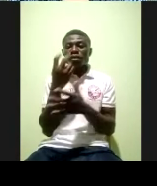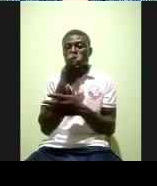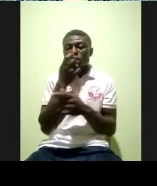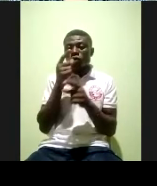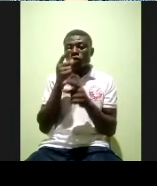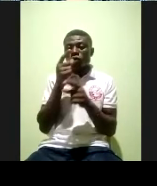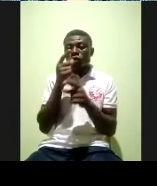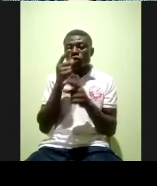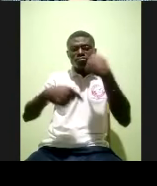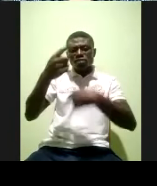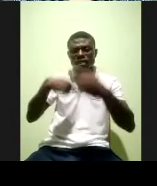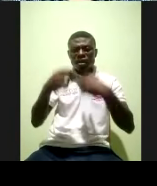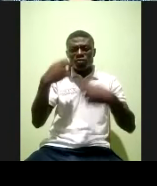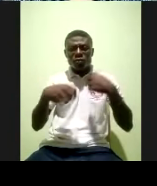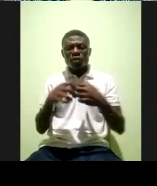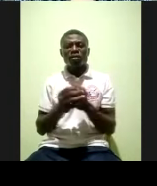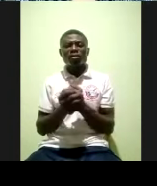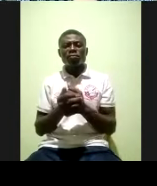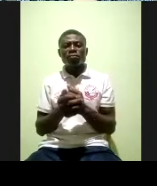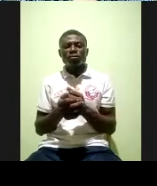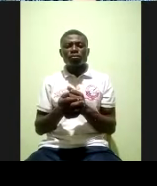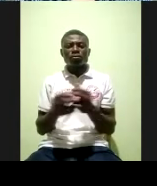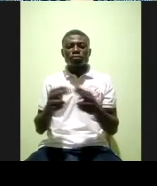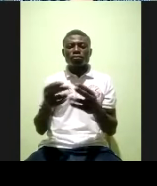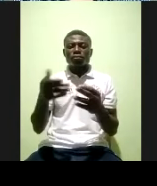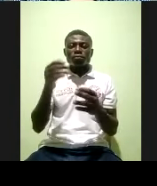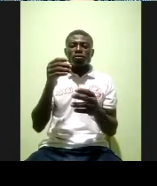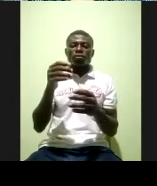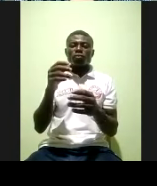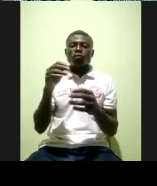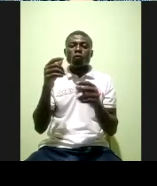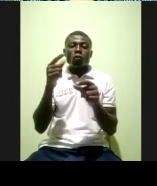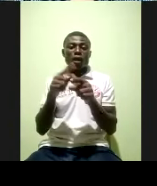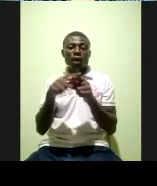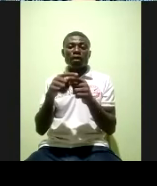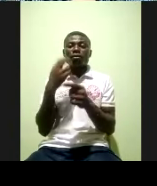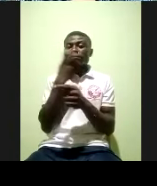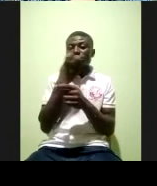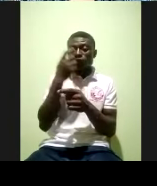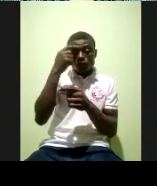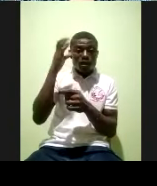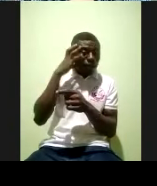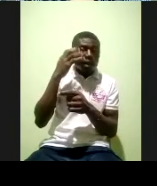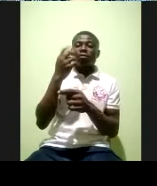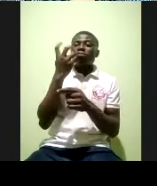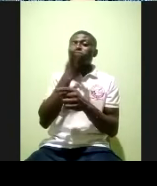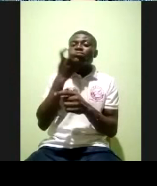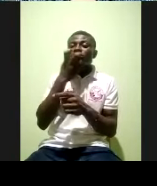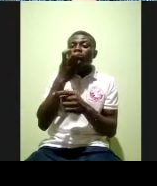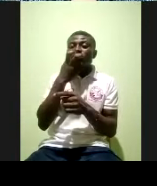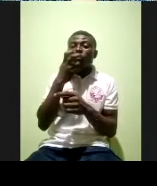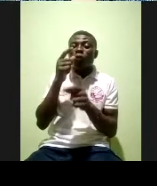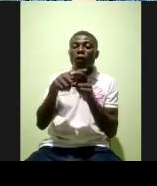spin and now replace the sound with t, it can become, instead of becoming